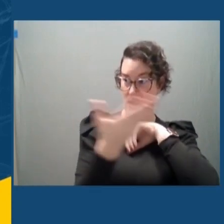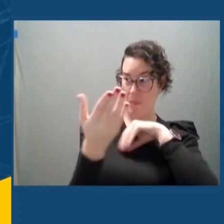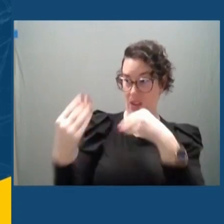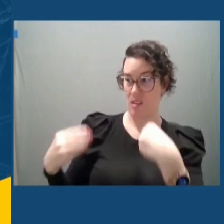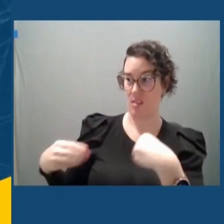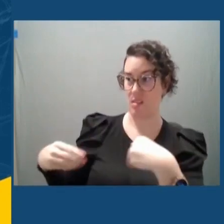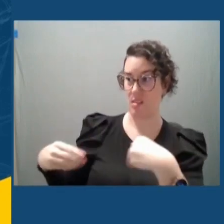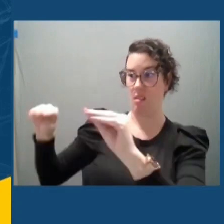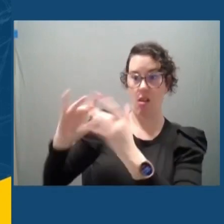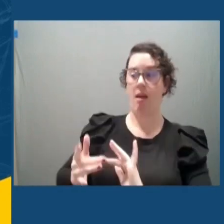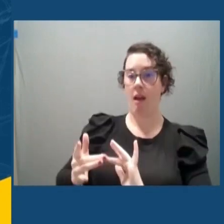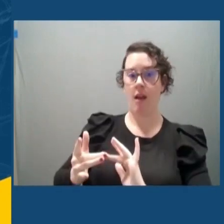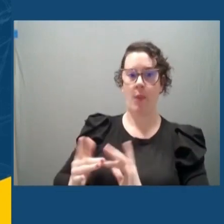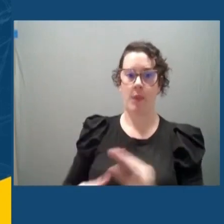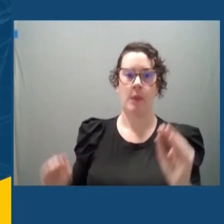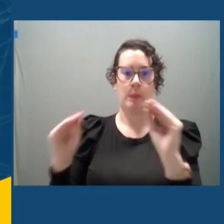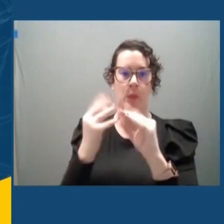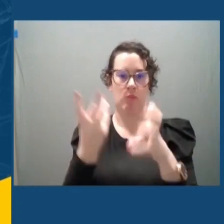done.